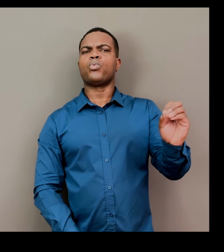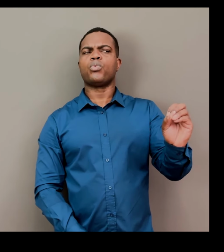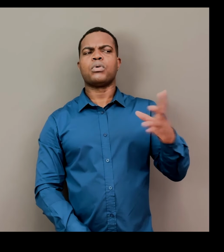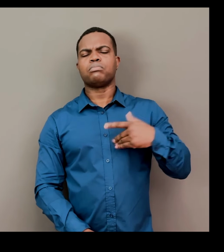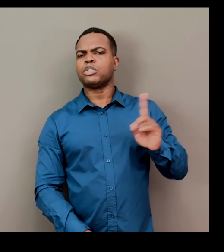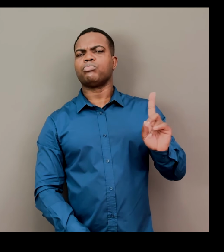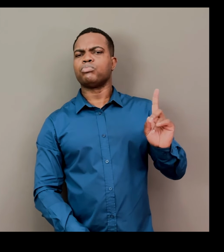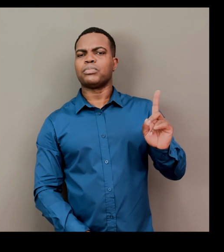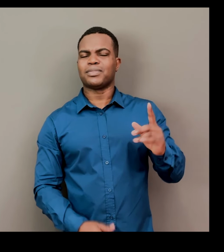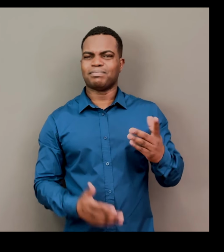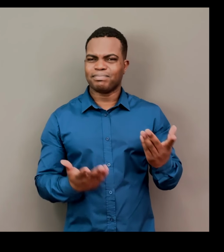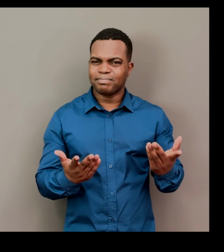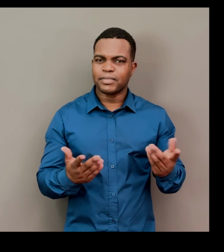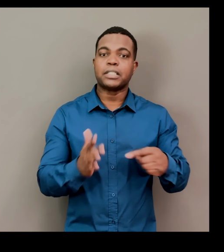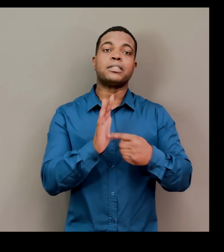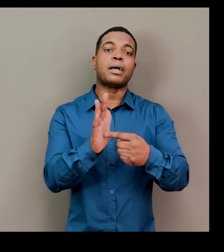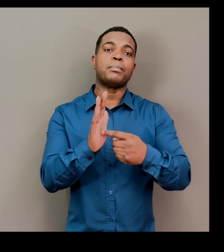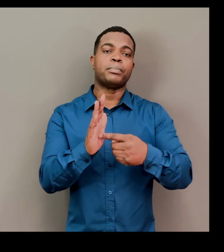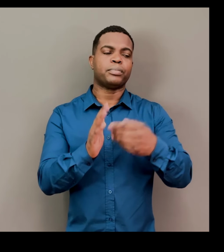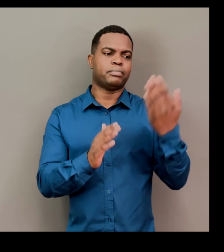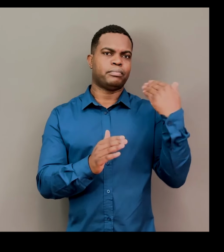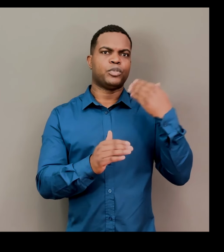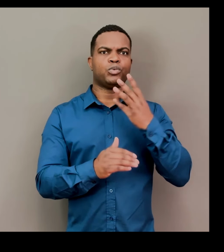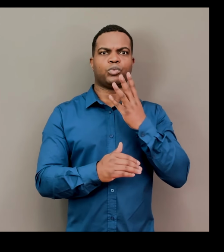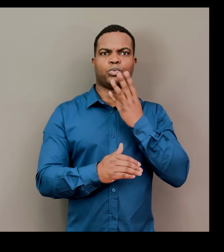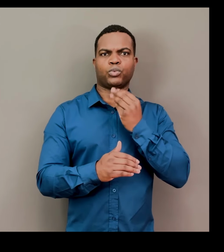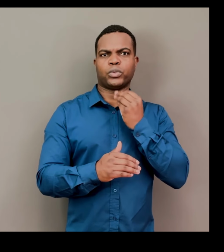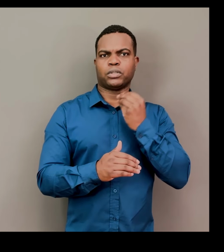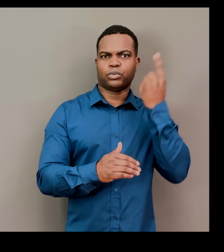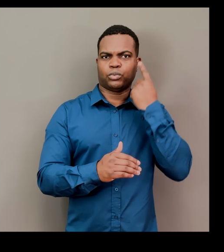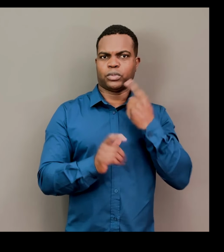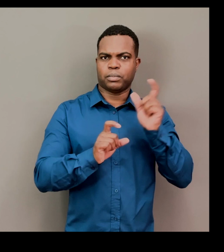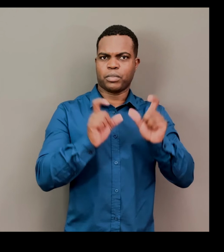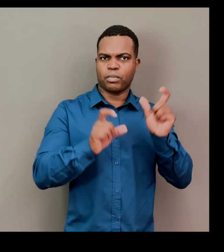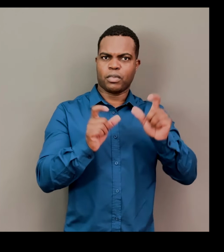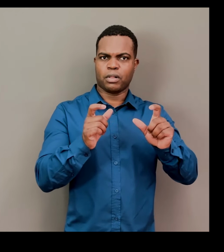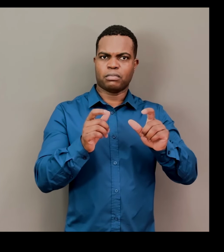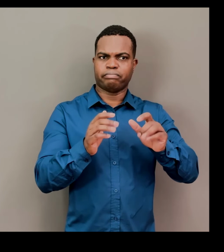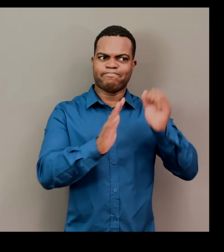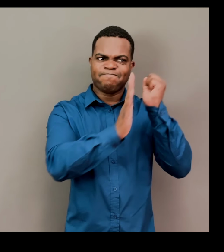or not happened, which is the denial of the Holocaust.